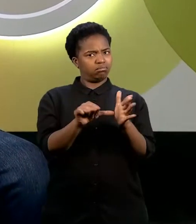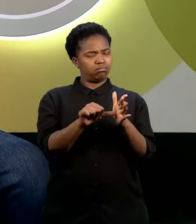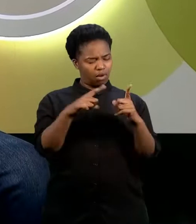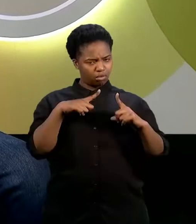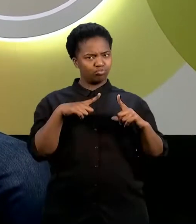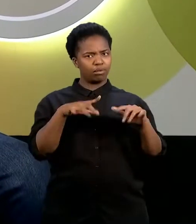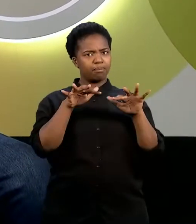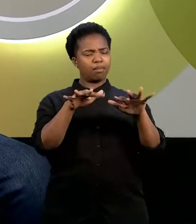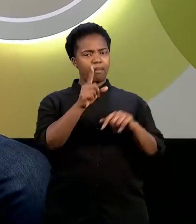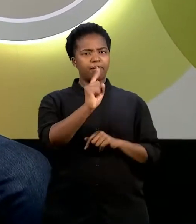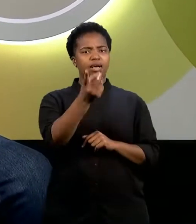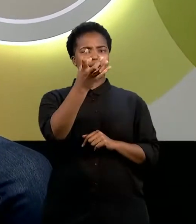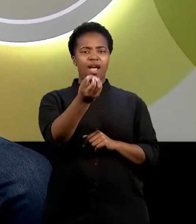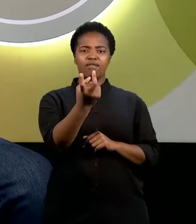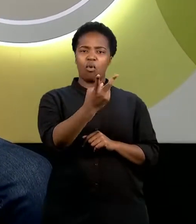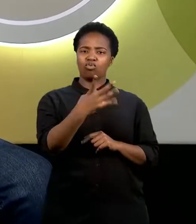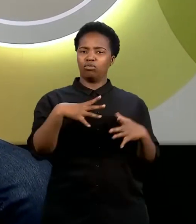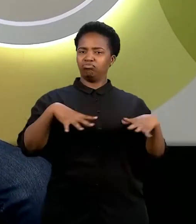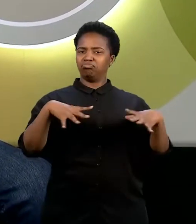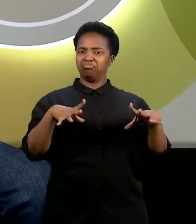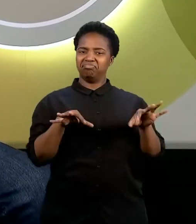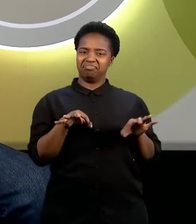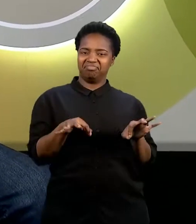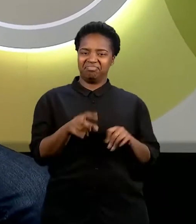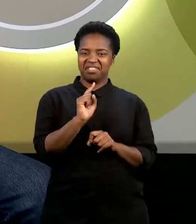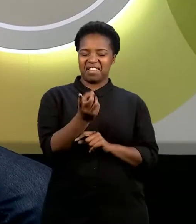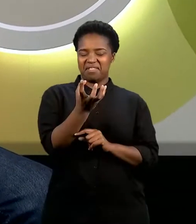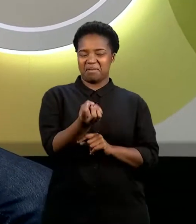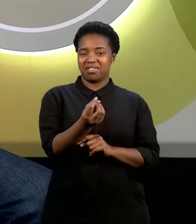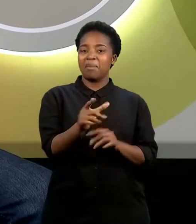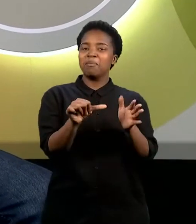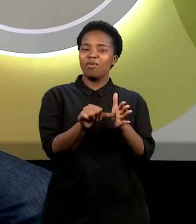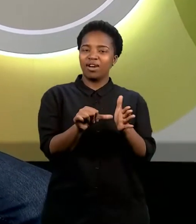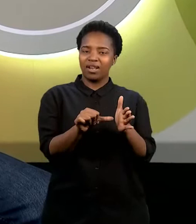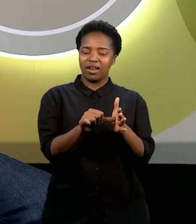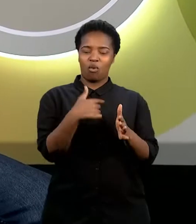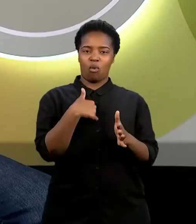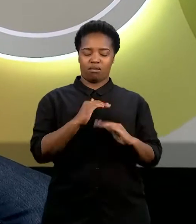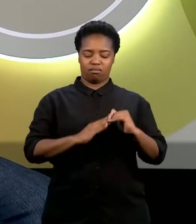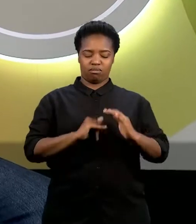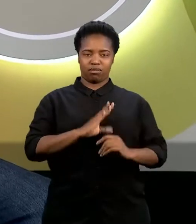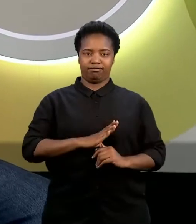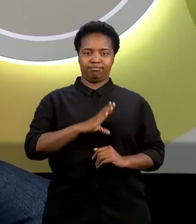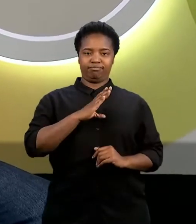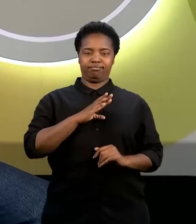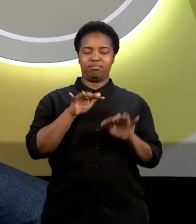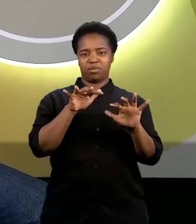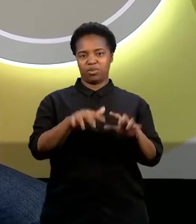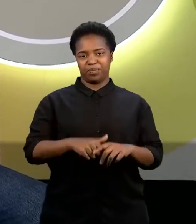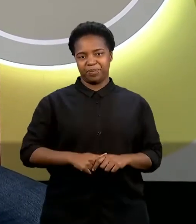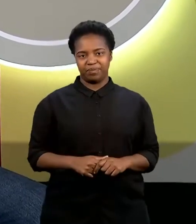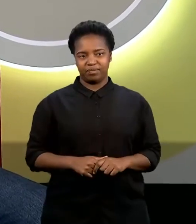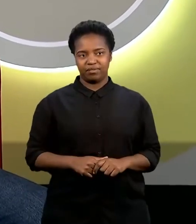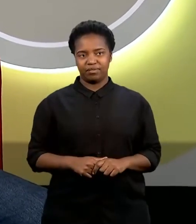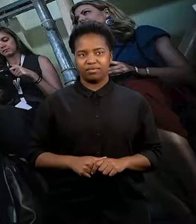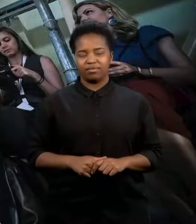leo diphoofolo tse ruang lapeng di nang le diaparo tsa fashion tse etseditsweng mmele wa tsona ho feta batho ba sa